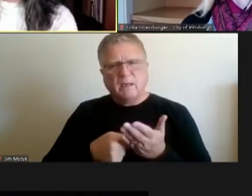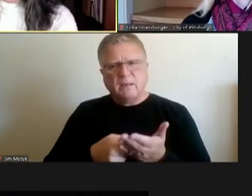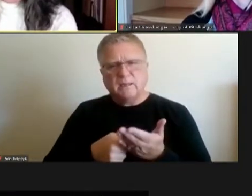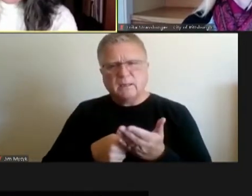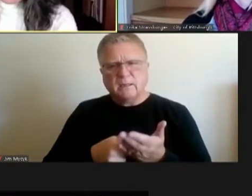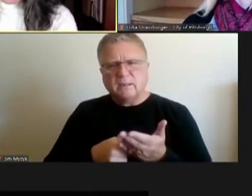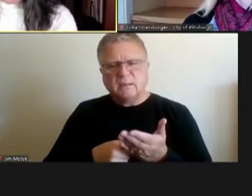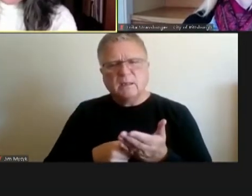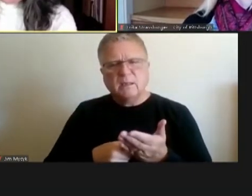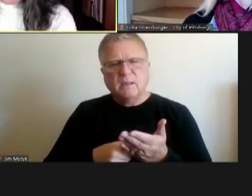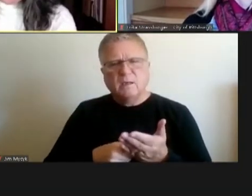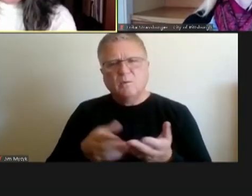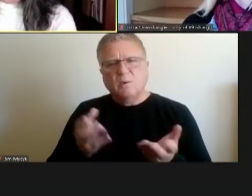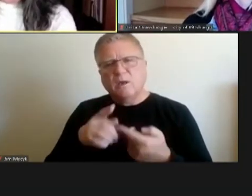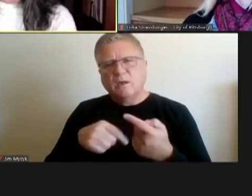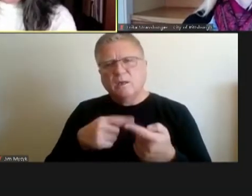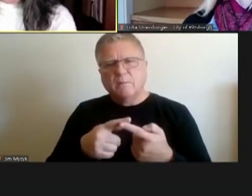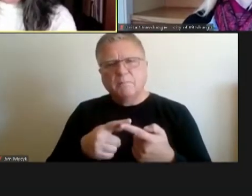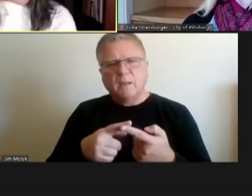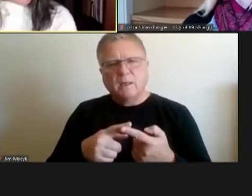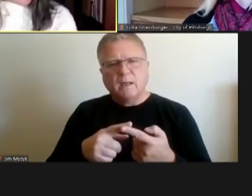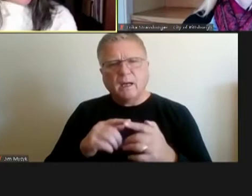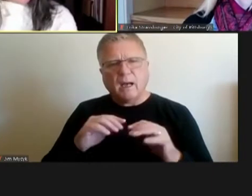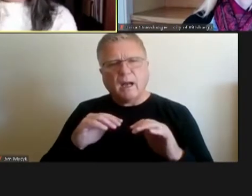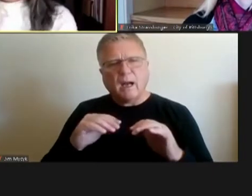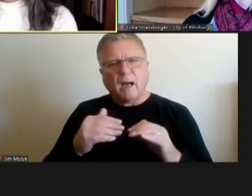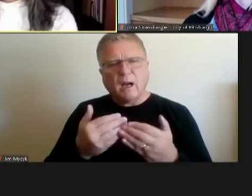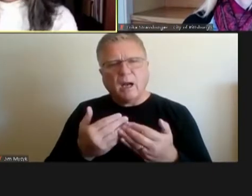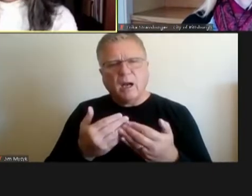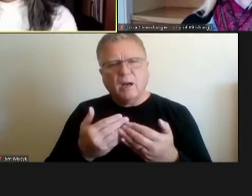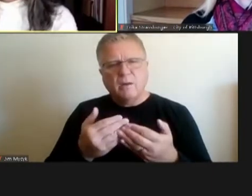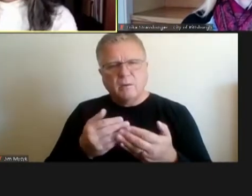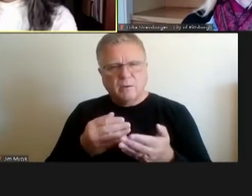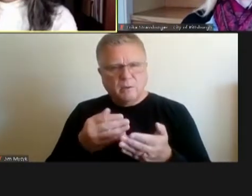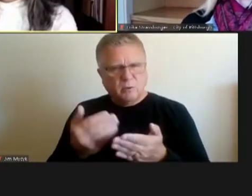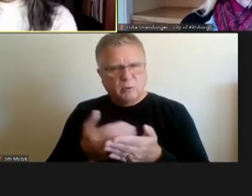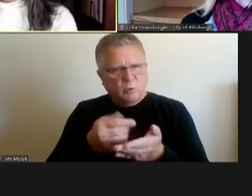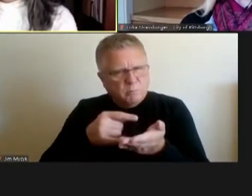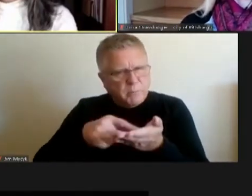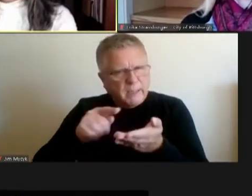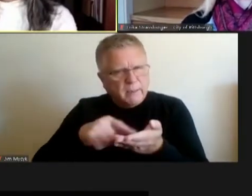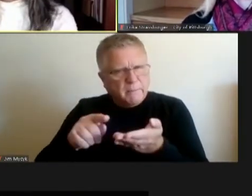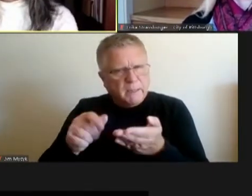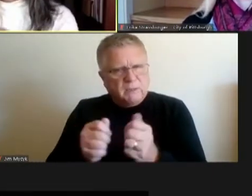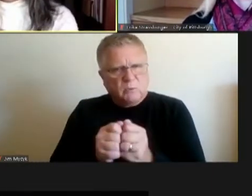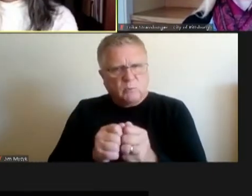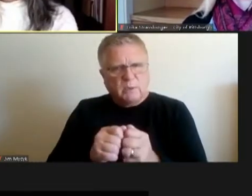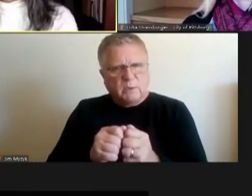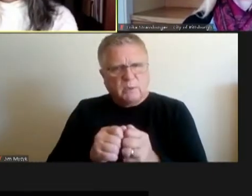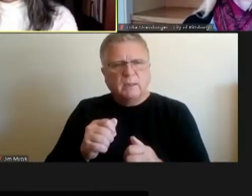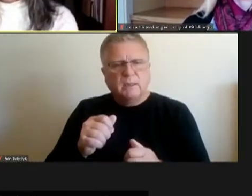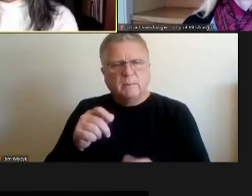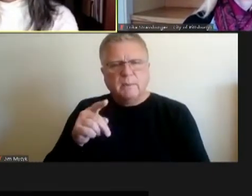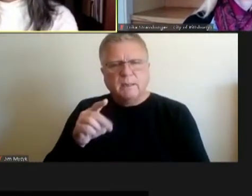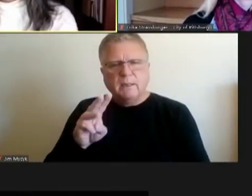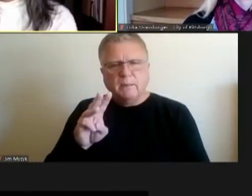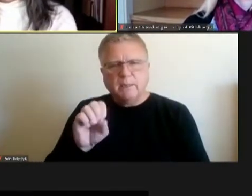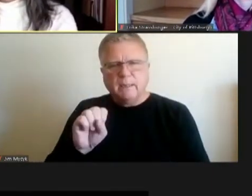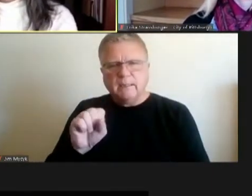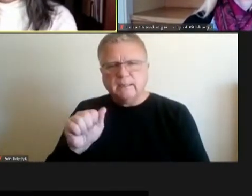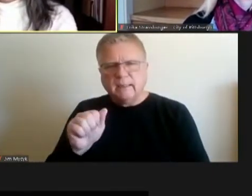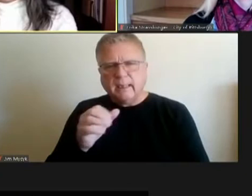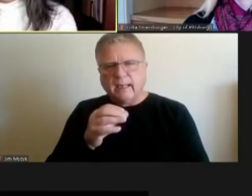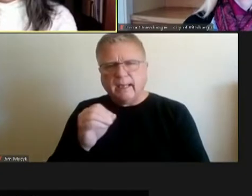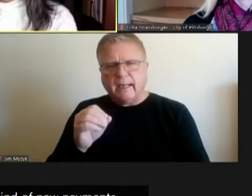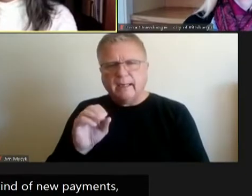we talked about how there are kind of new payments with the PWSA and city